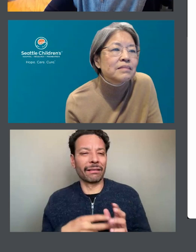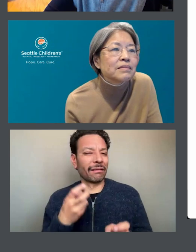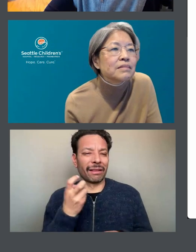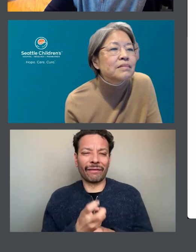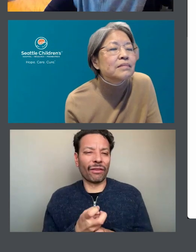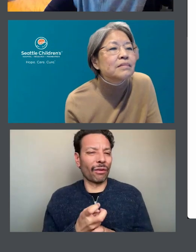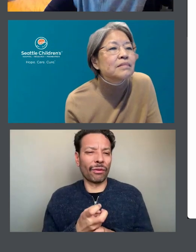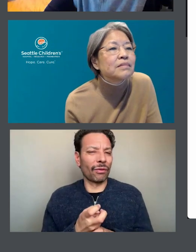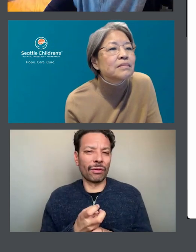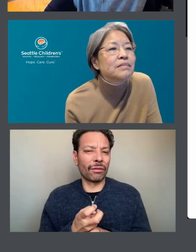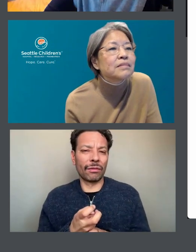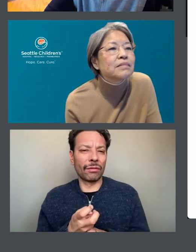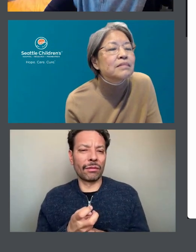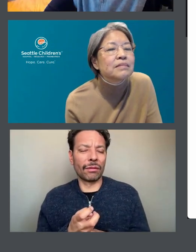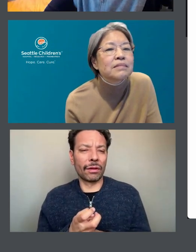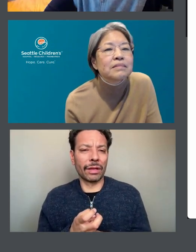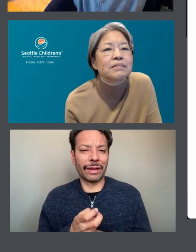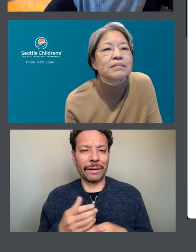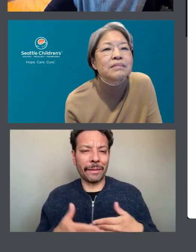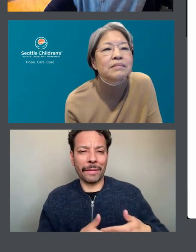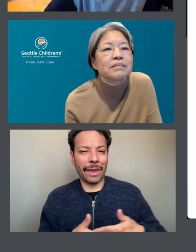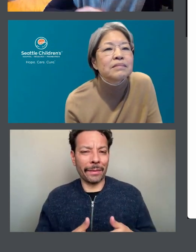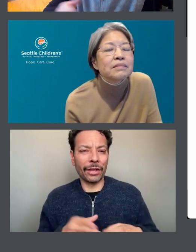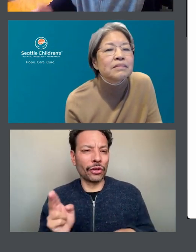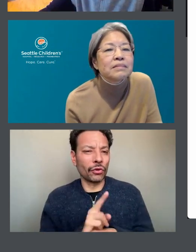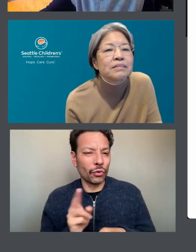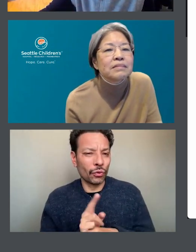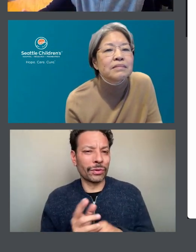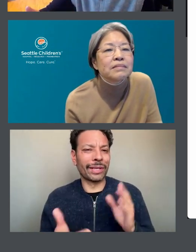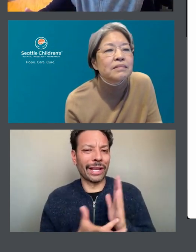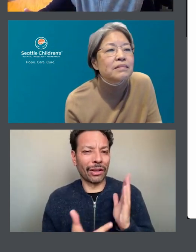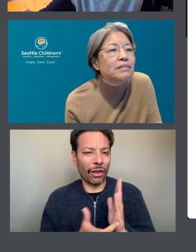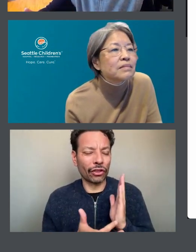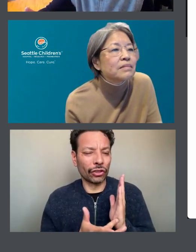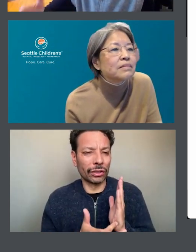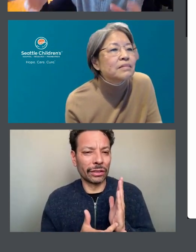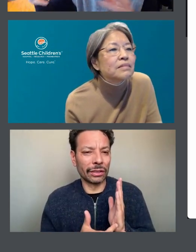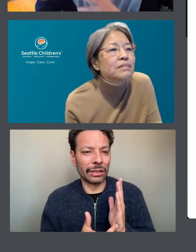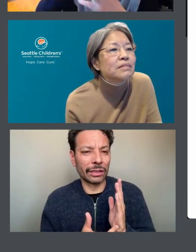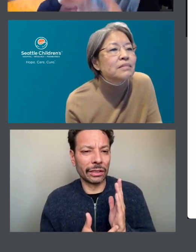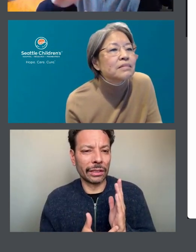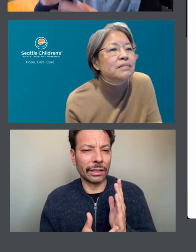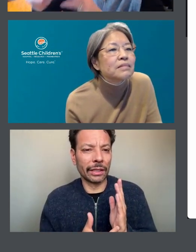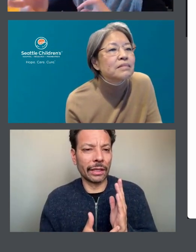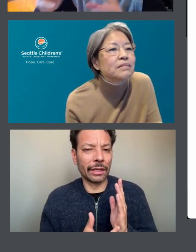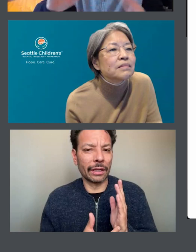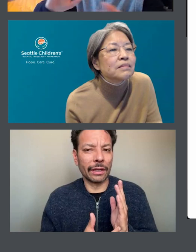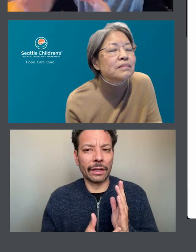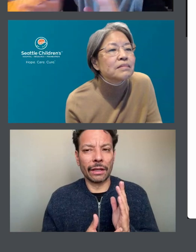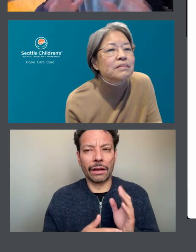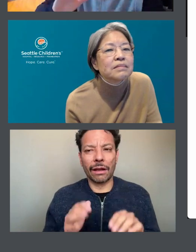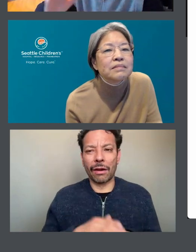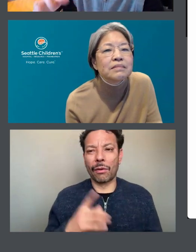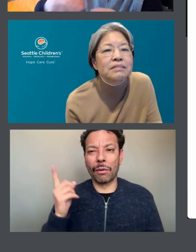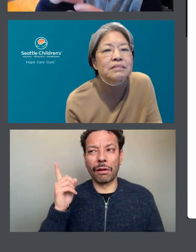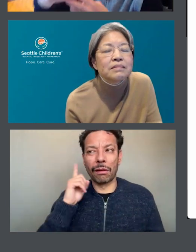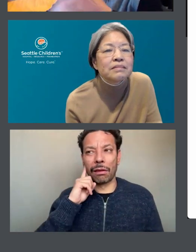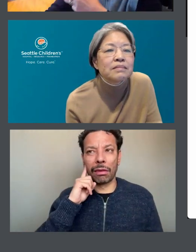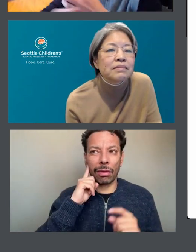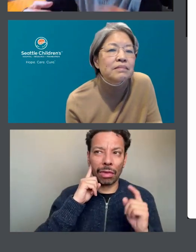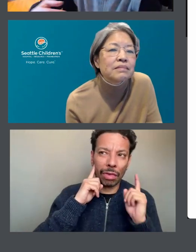for infants to wear technology kind of on one side like that